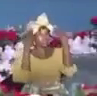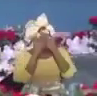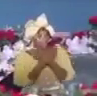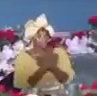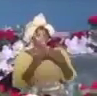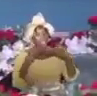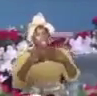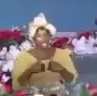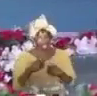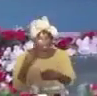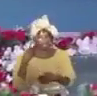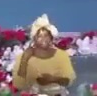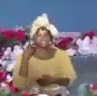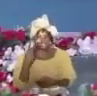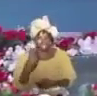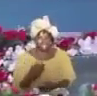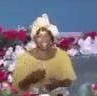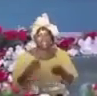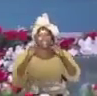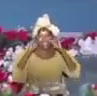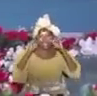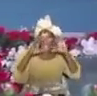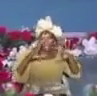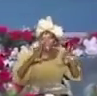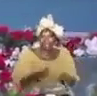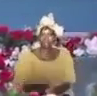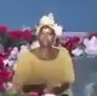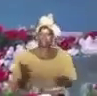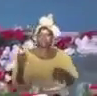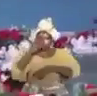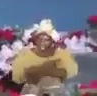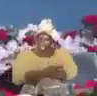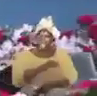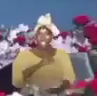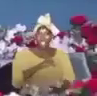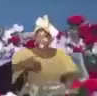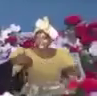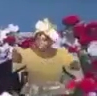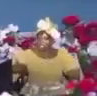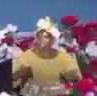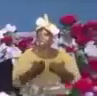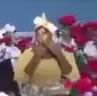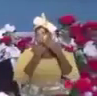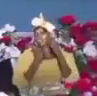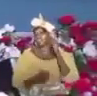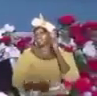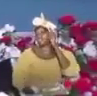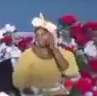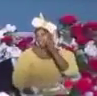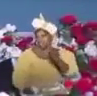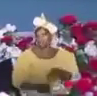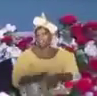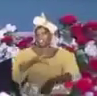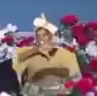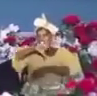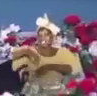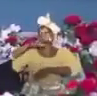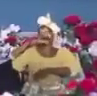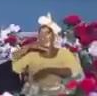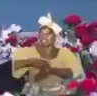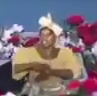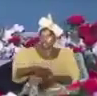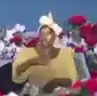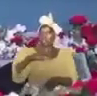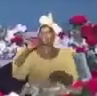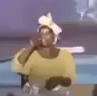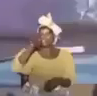God speaking to us? Let me challenge you therefore by the mercies of God that in the course of this convention, go and